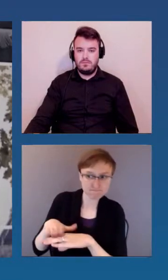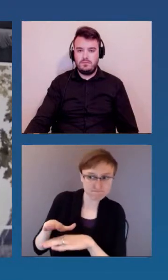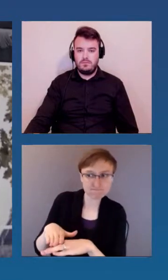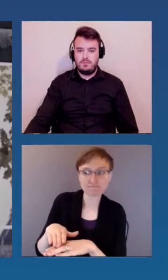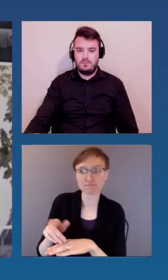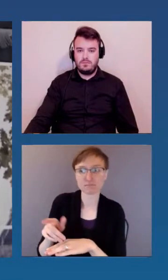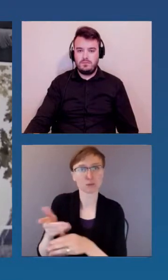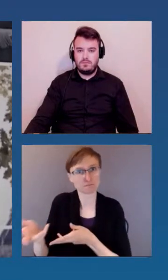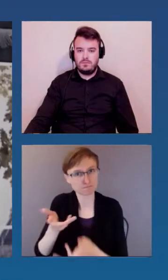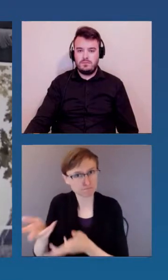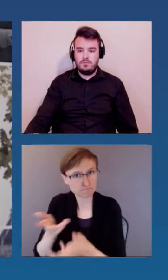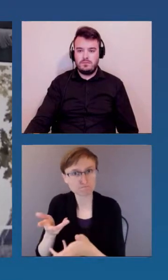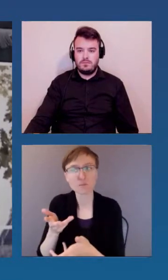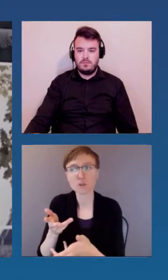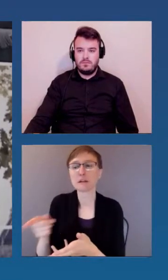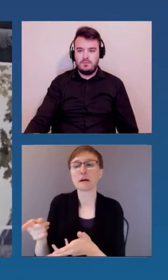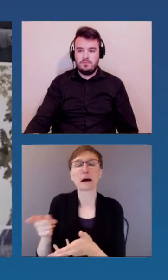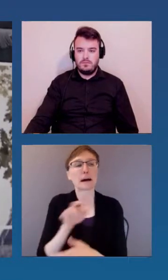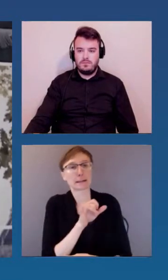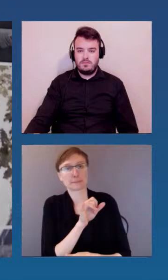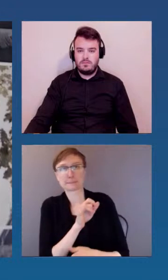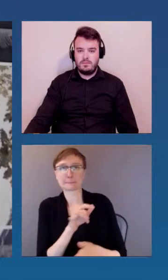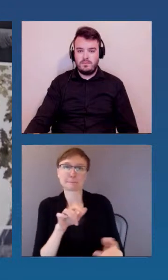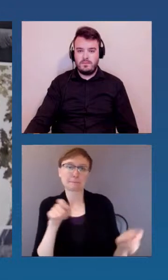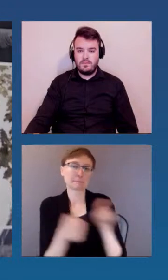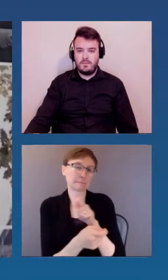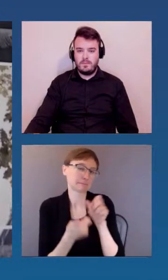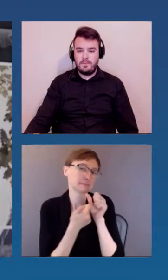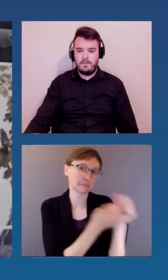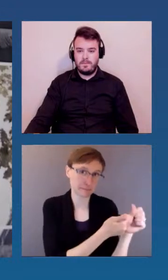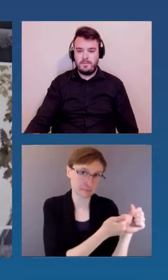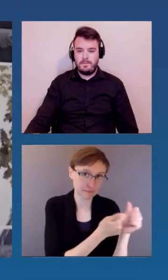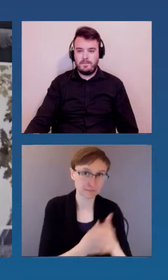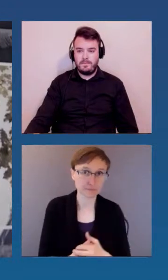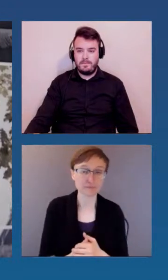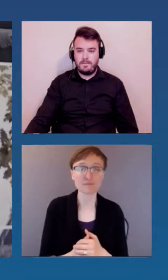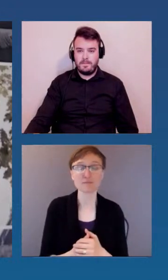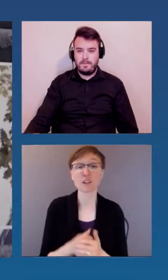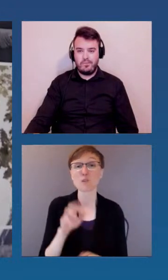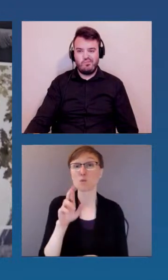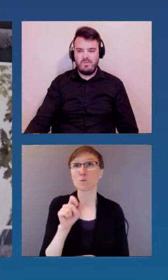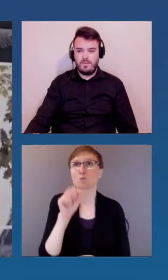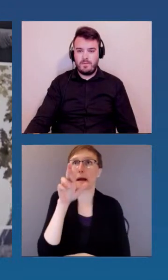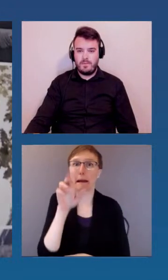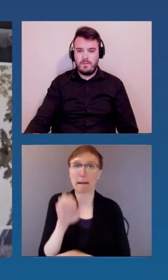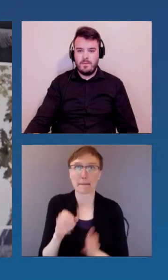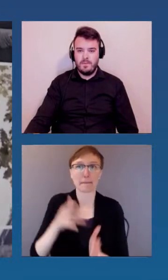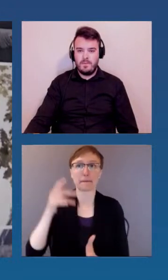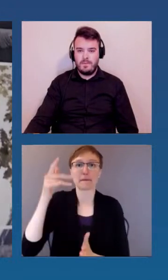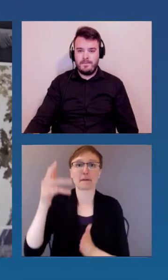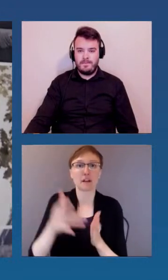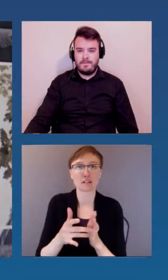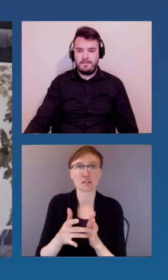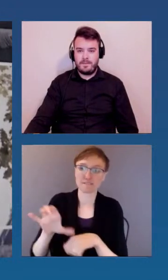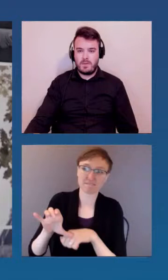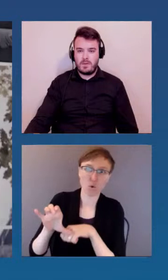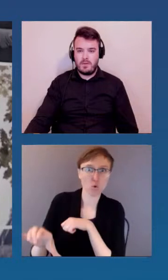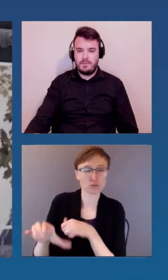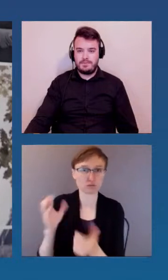here come here for the right reasons, to do the right things and to contribute to health and safety, the economy. We anticipate very